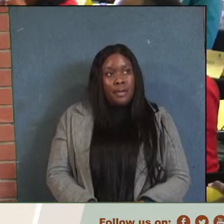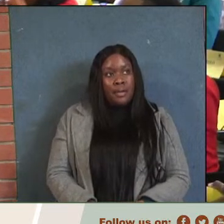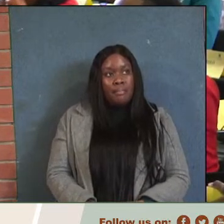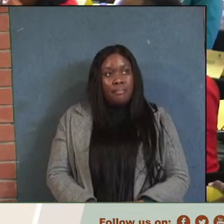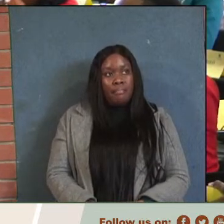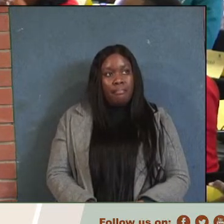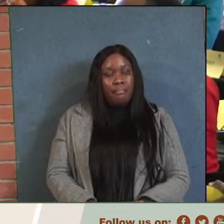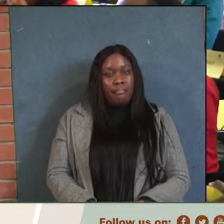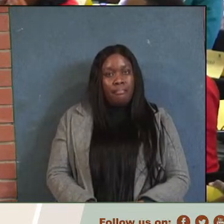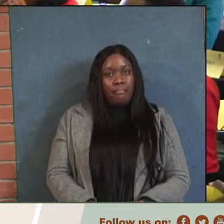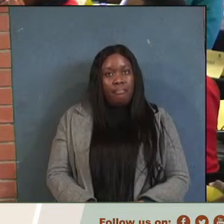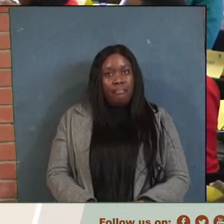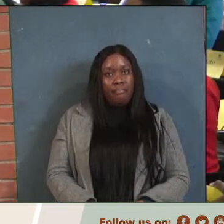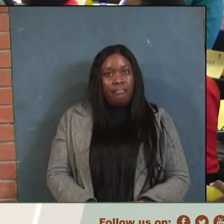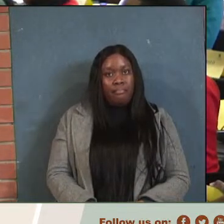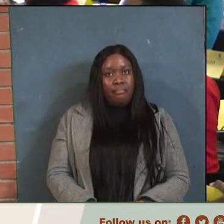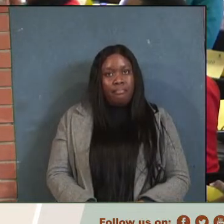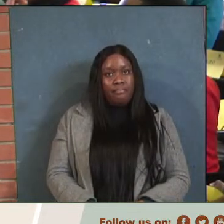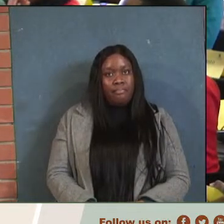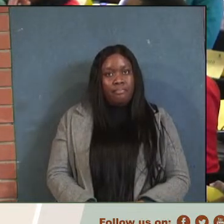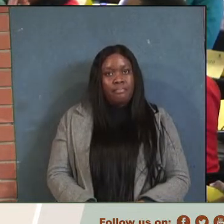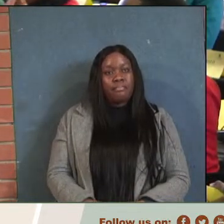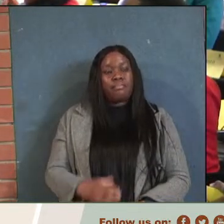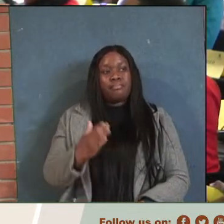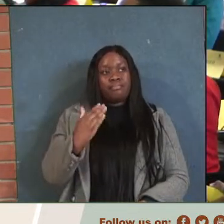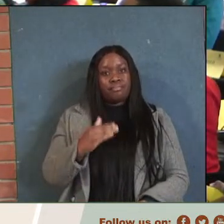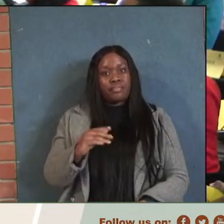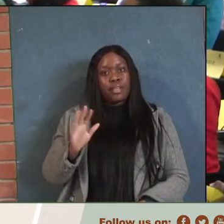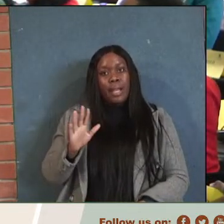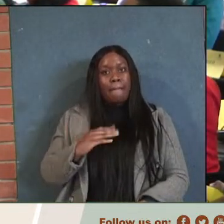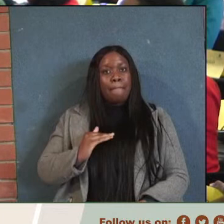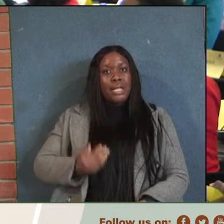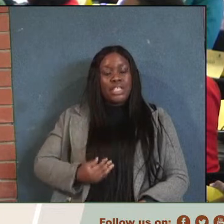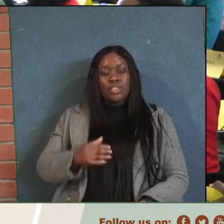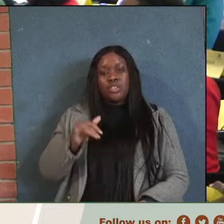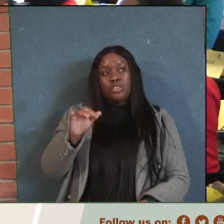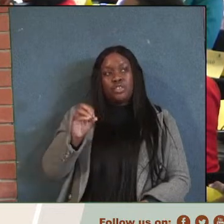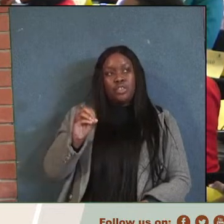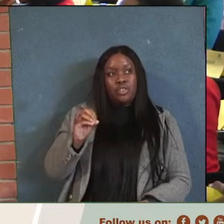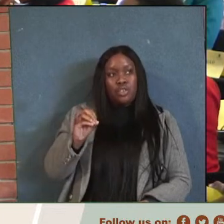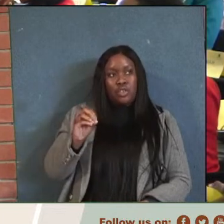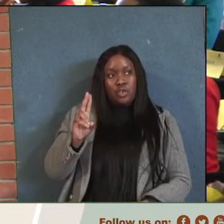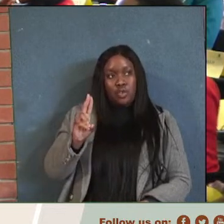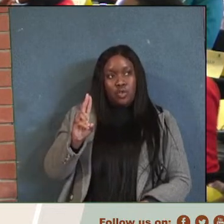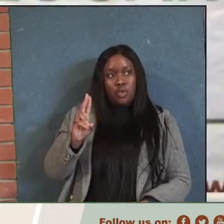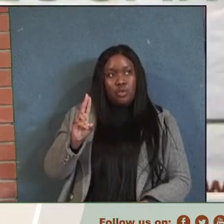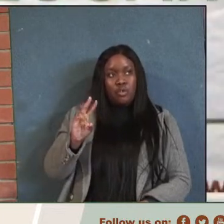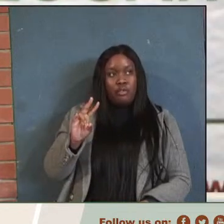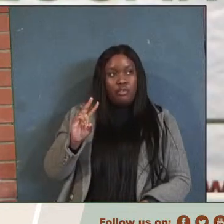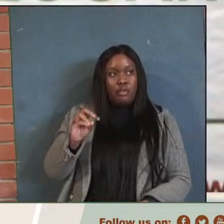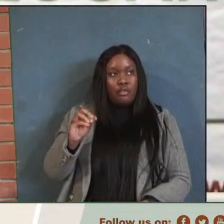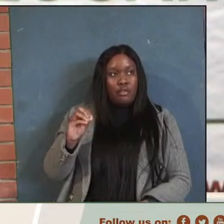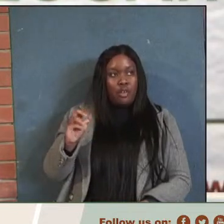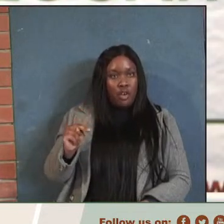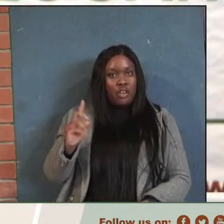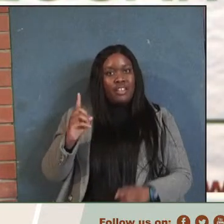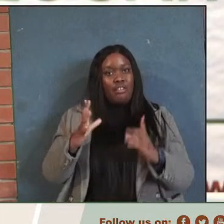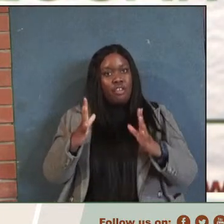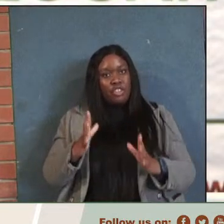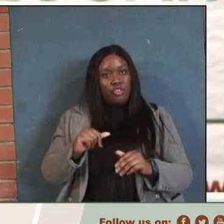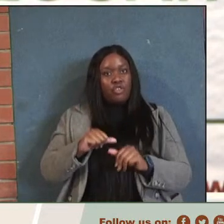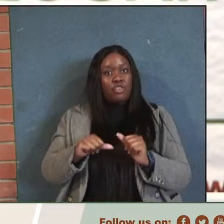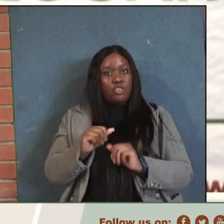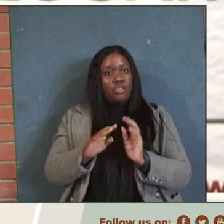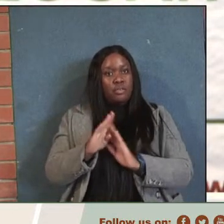Okay, that was Ms. Yvonne, who is the Director of Social Development, also